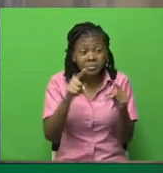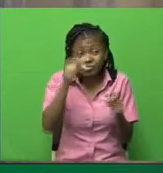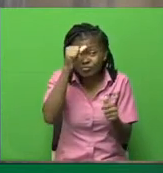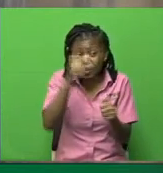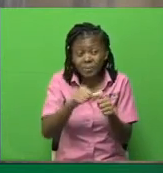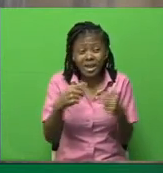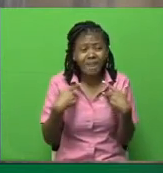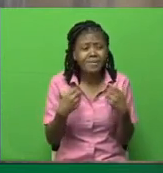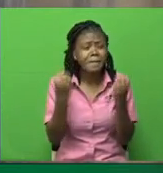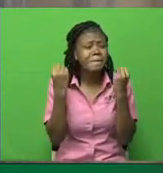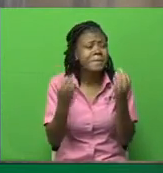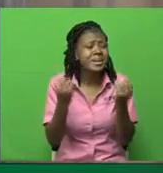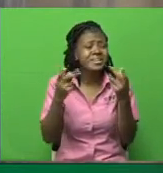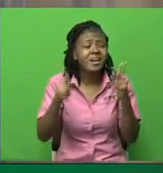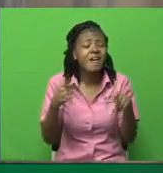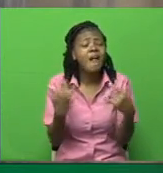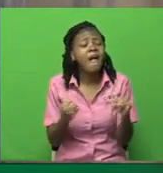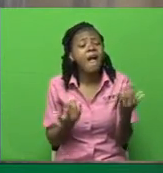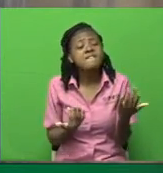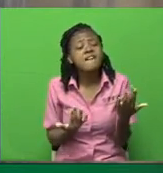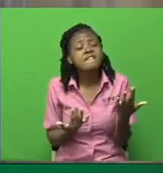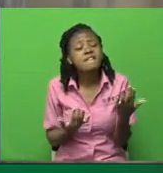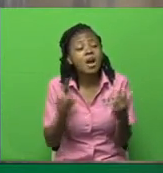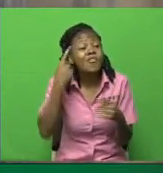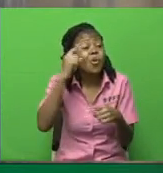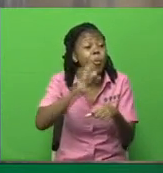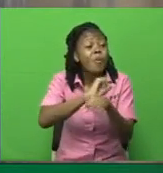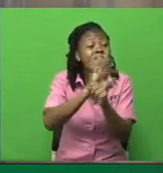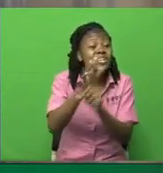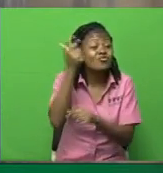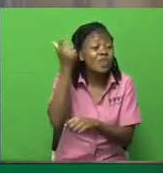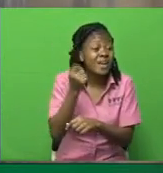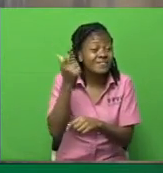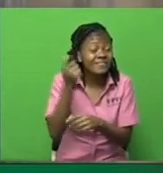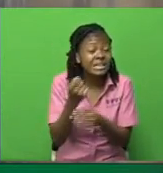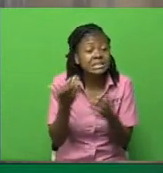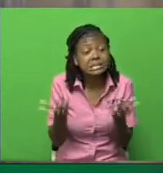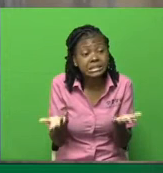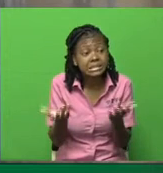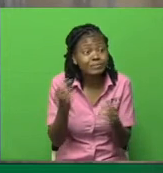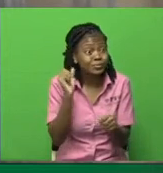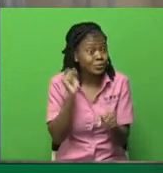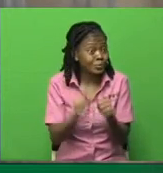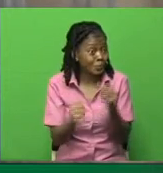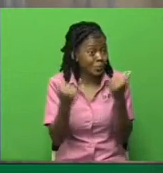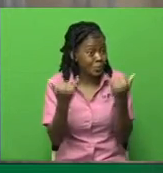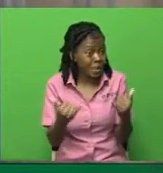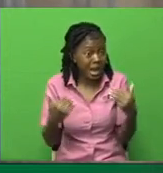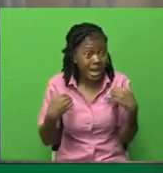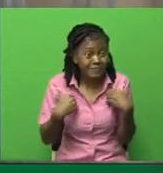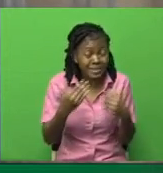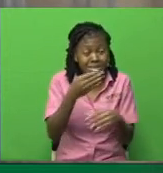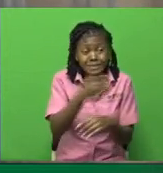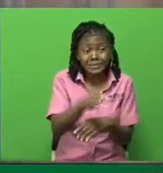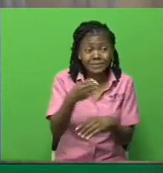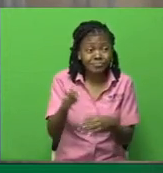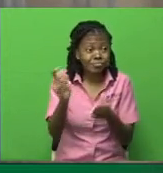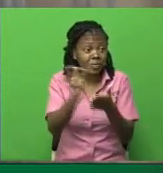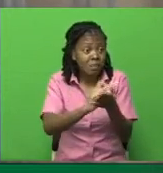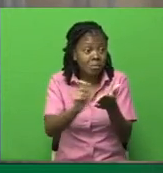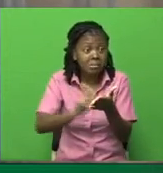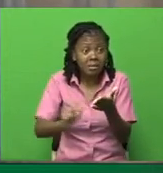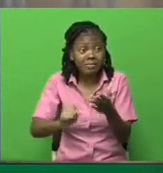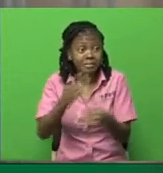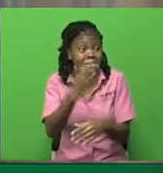waiting on covet grants so these applicants will have to jump through all the Hoops in order to try to access